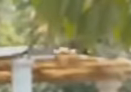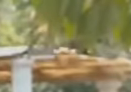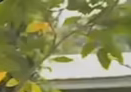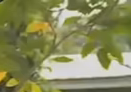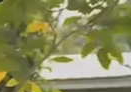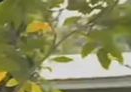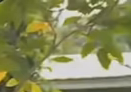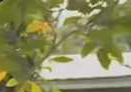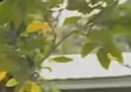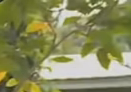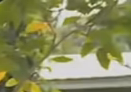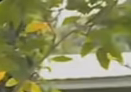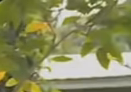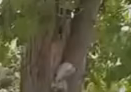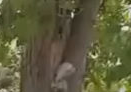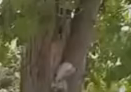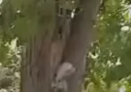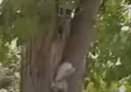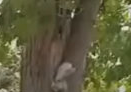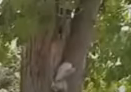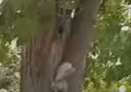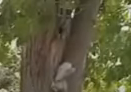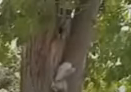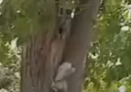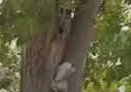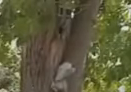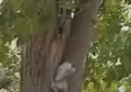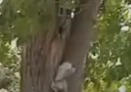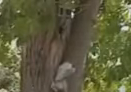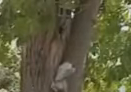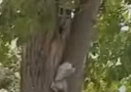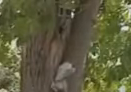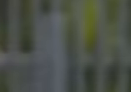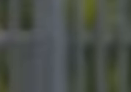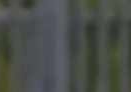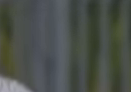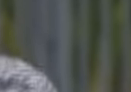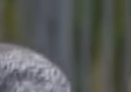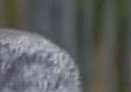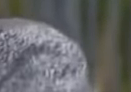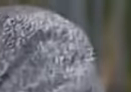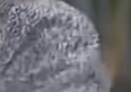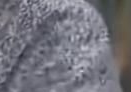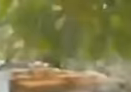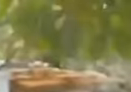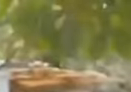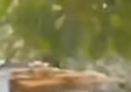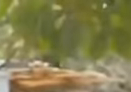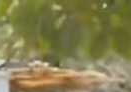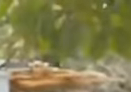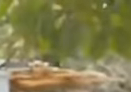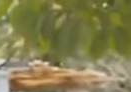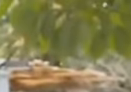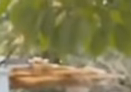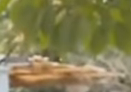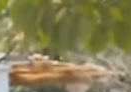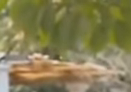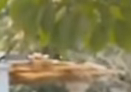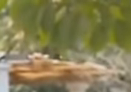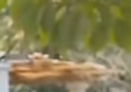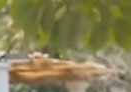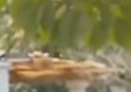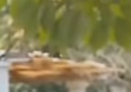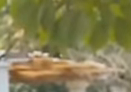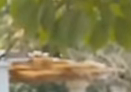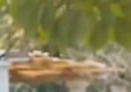I don't know what's wrong with Gladys, you know. I don't know. She's jumping up and down and carrying on like she's a crapo, like a carnival. She said it's because of the hand sanitizer,